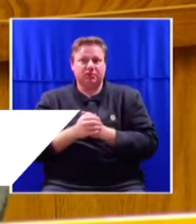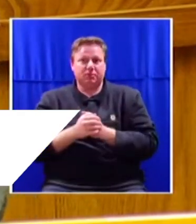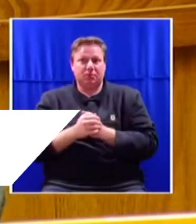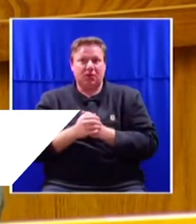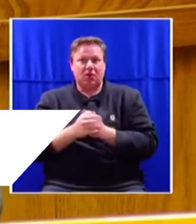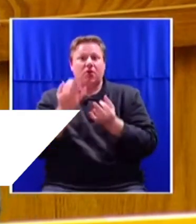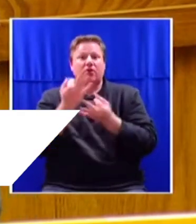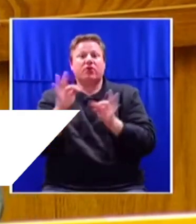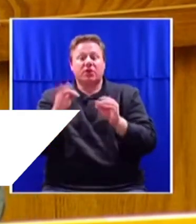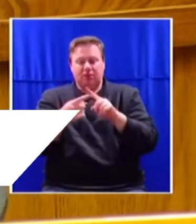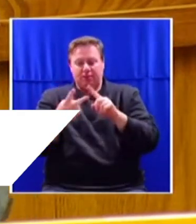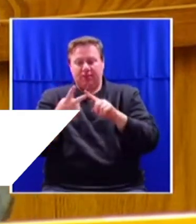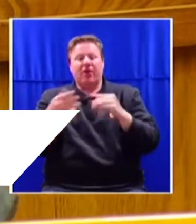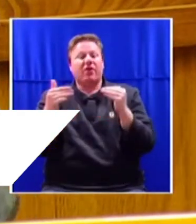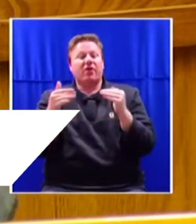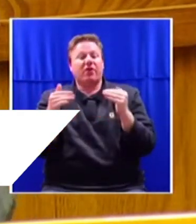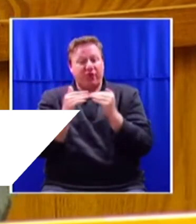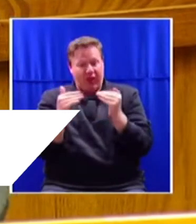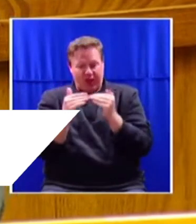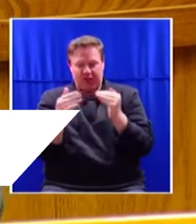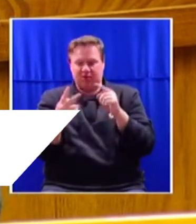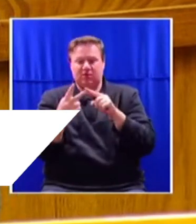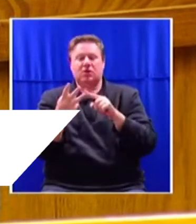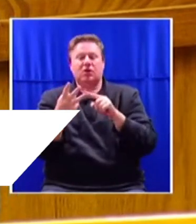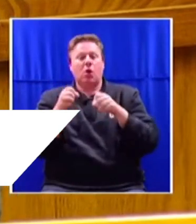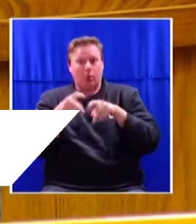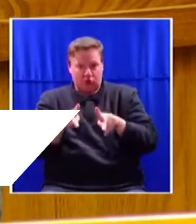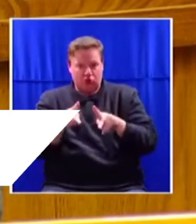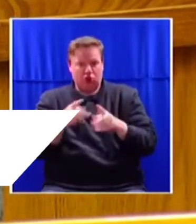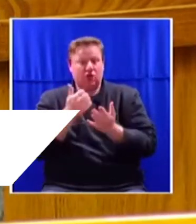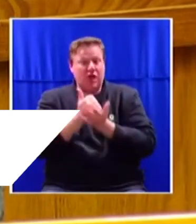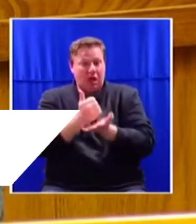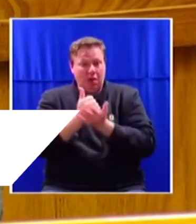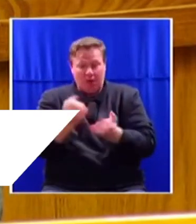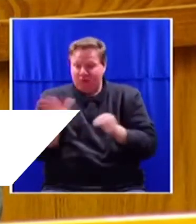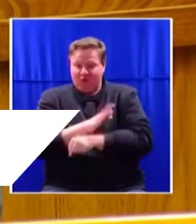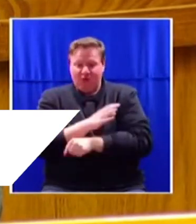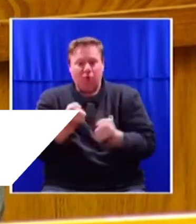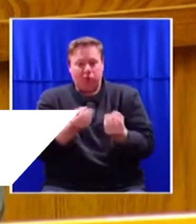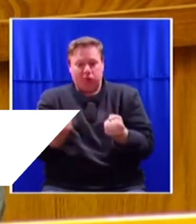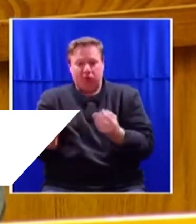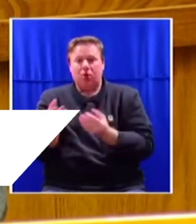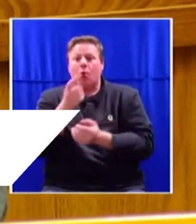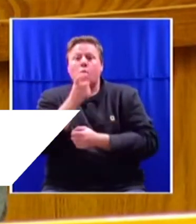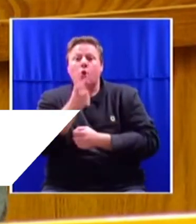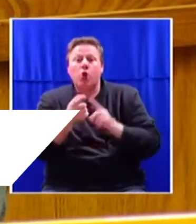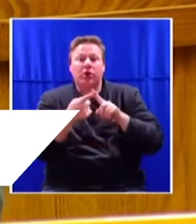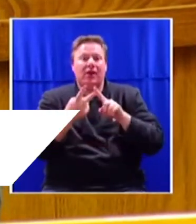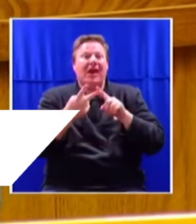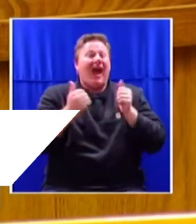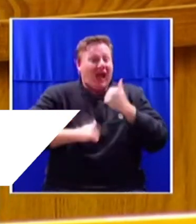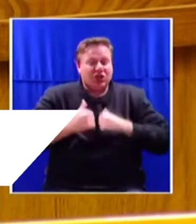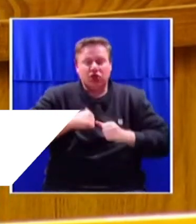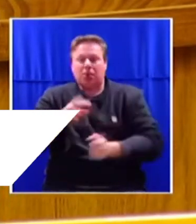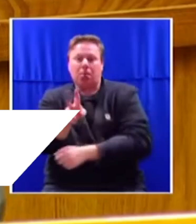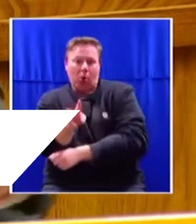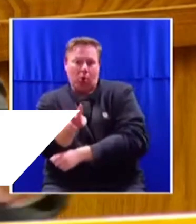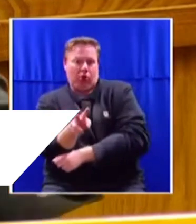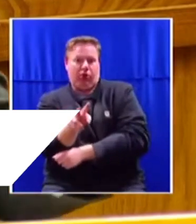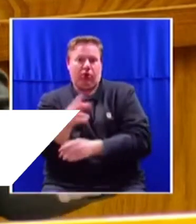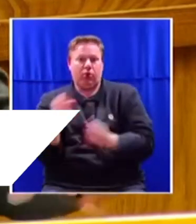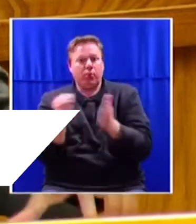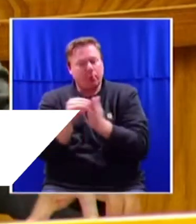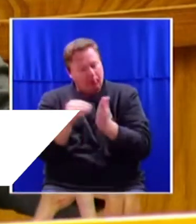opportunity, and empowerment are demonstrably and concretely realized in both words and action, rhetoric and